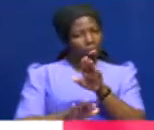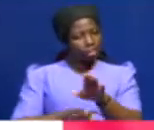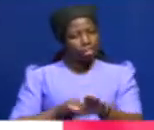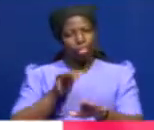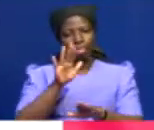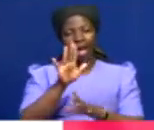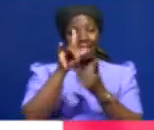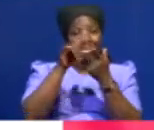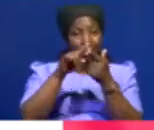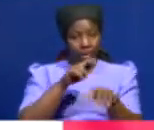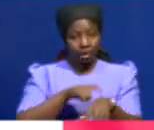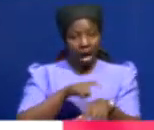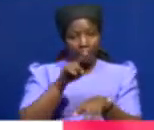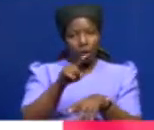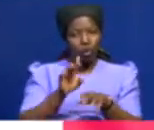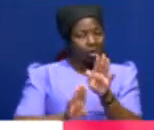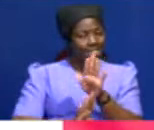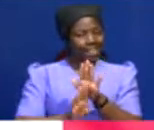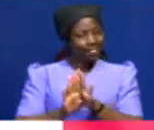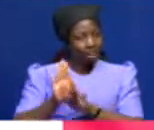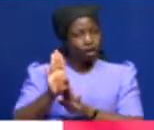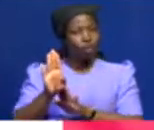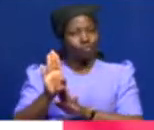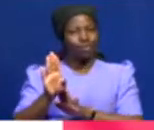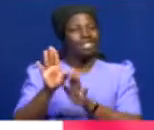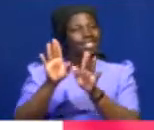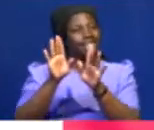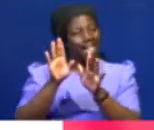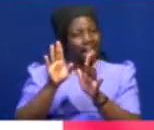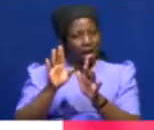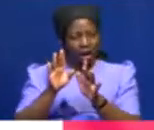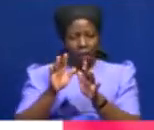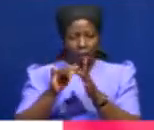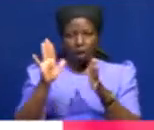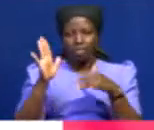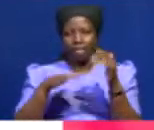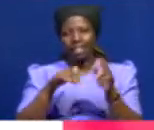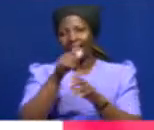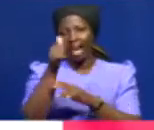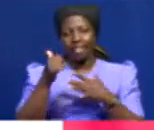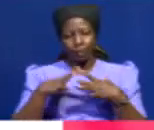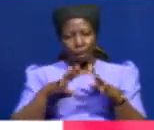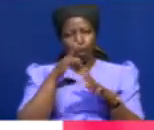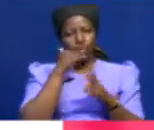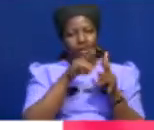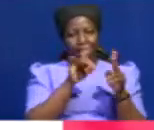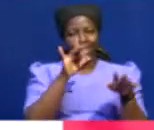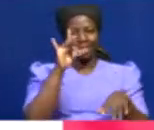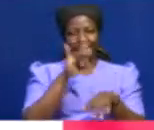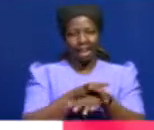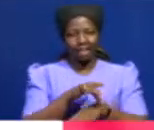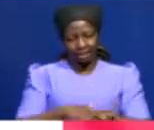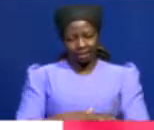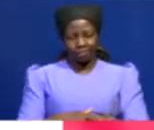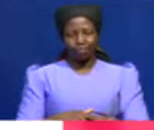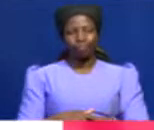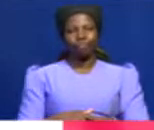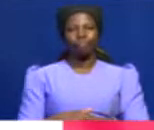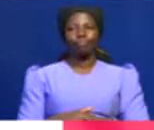able to walk or even run ahead of some early risers to the process.